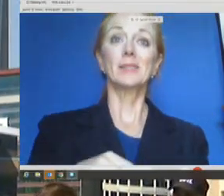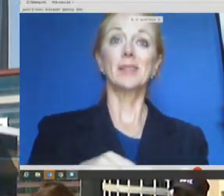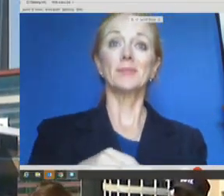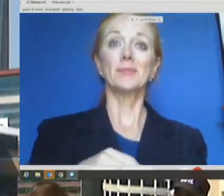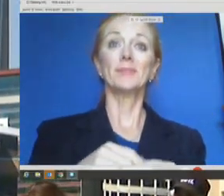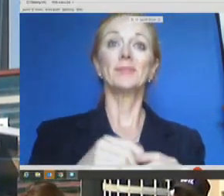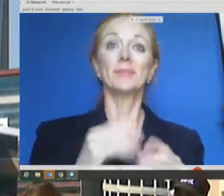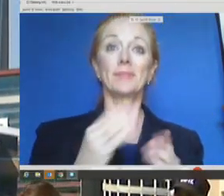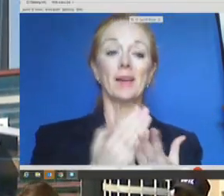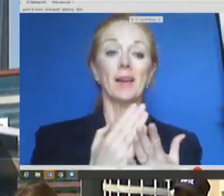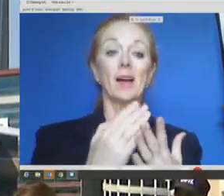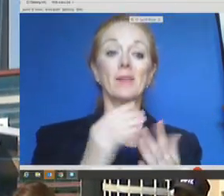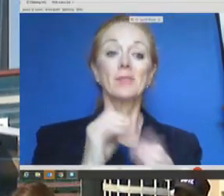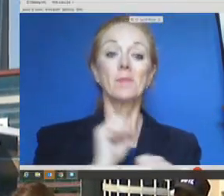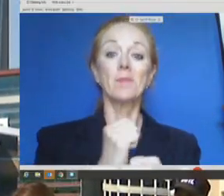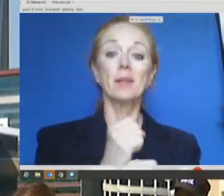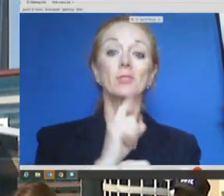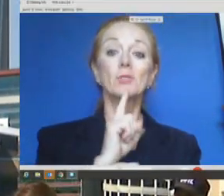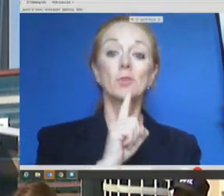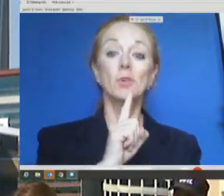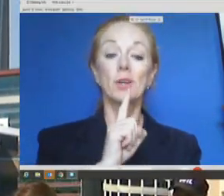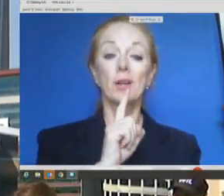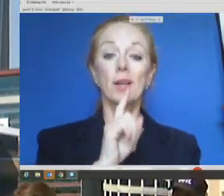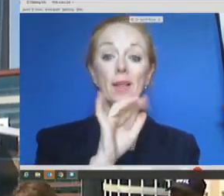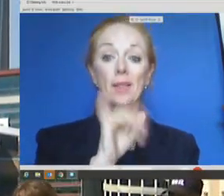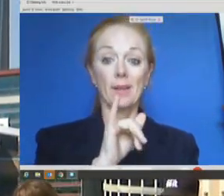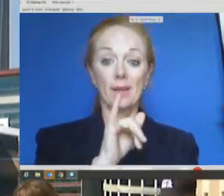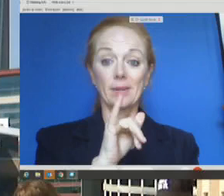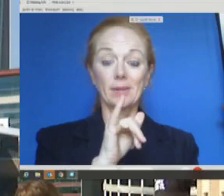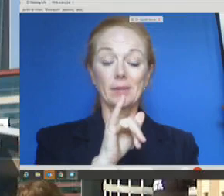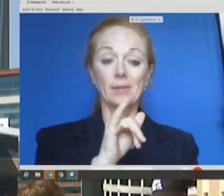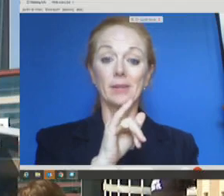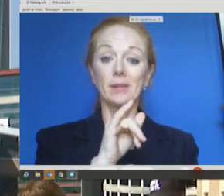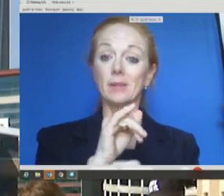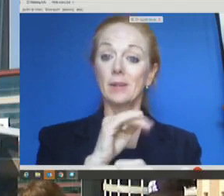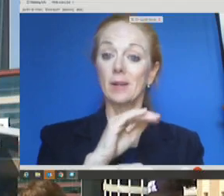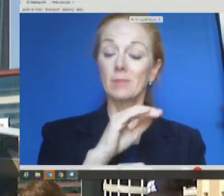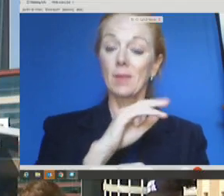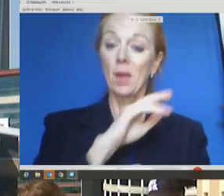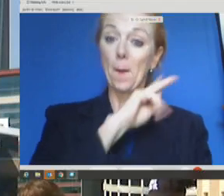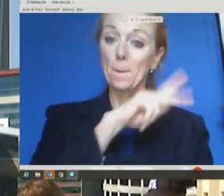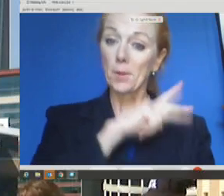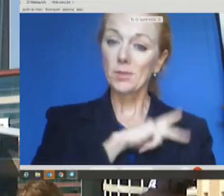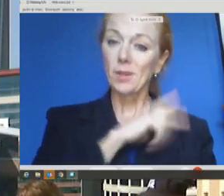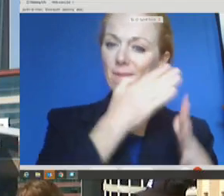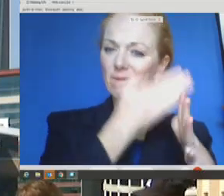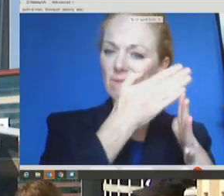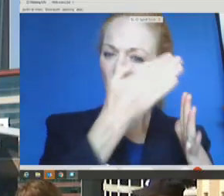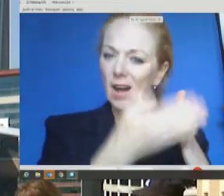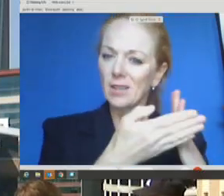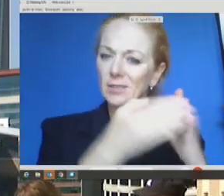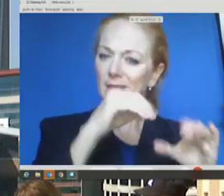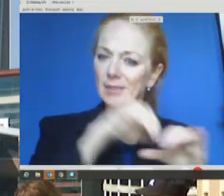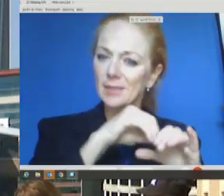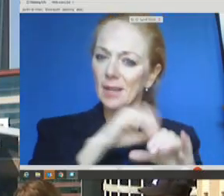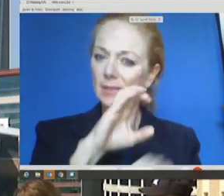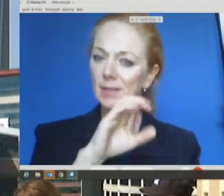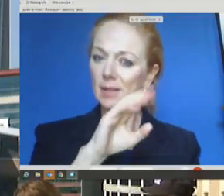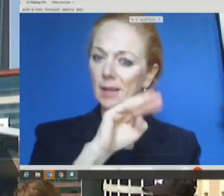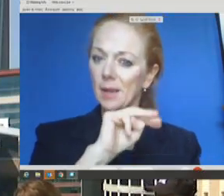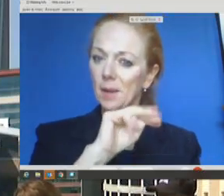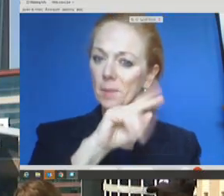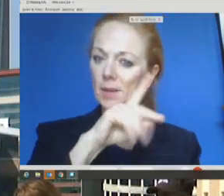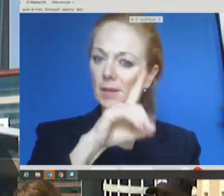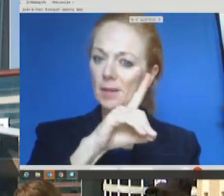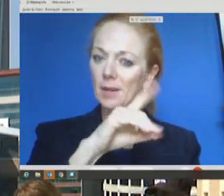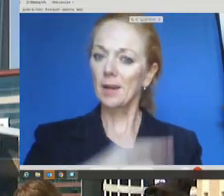I have to make sure that within personnel records and personnel files within CMPD that we're